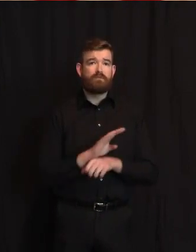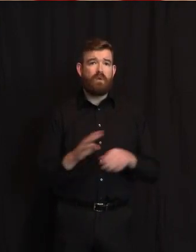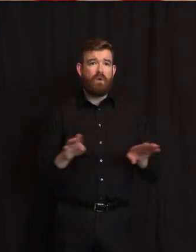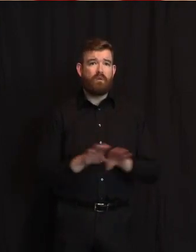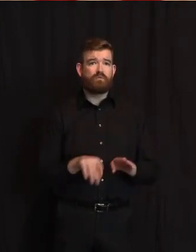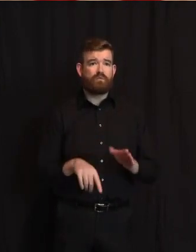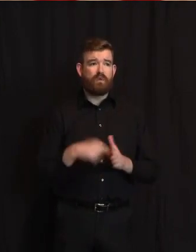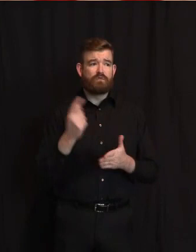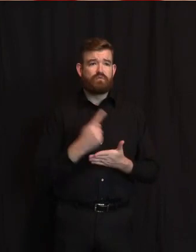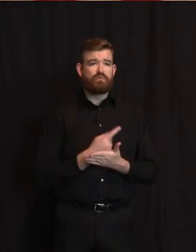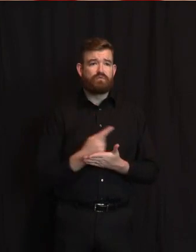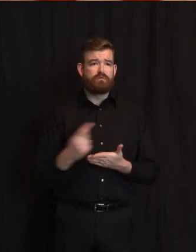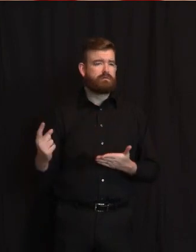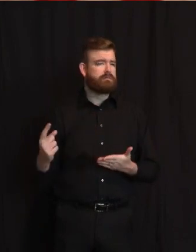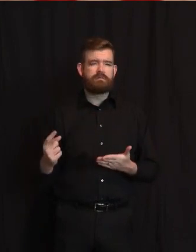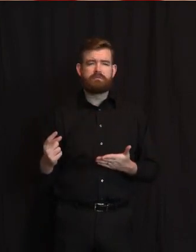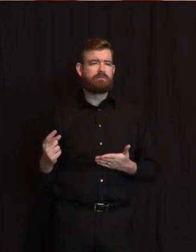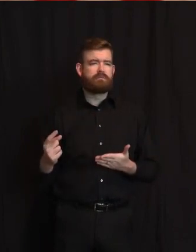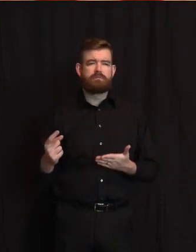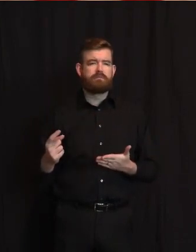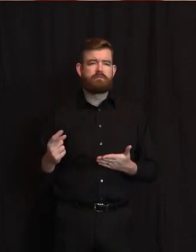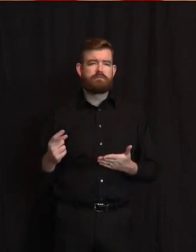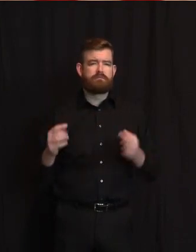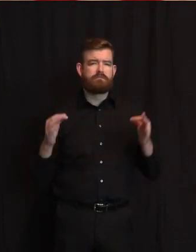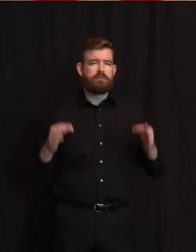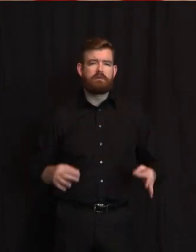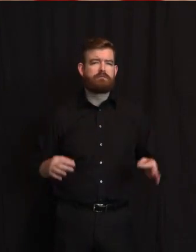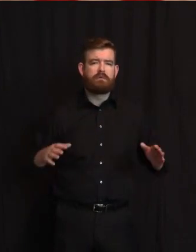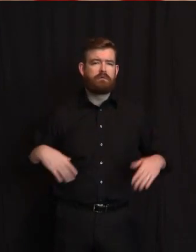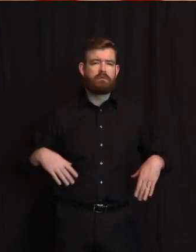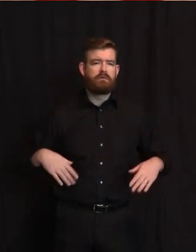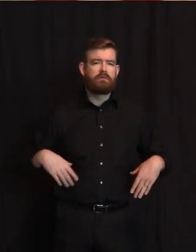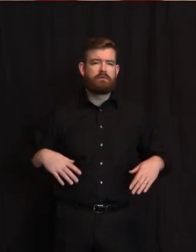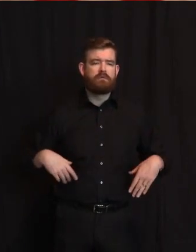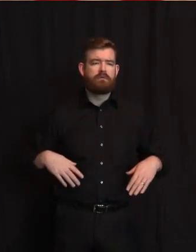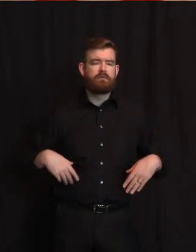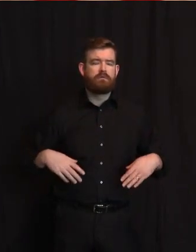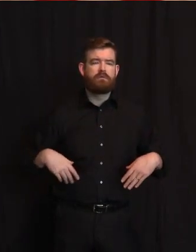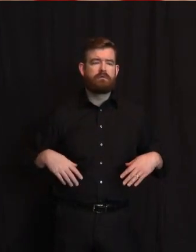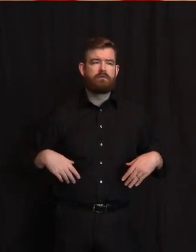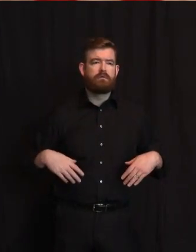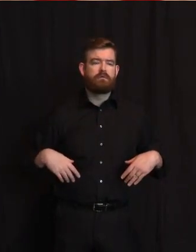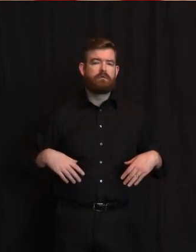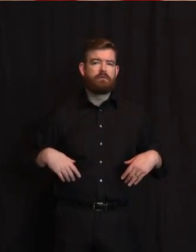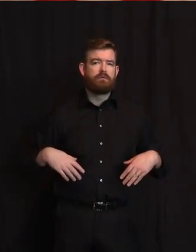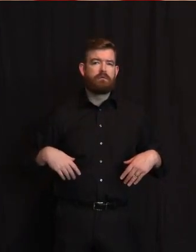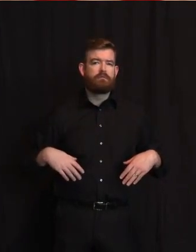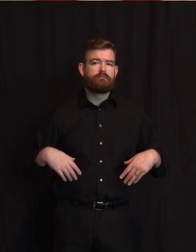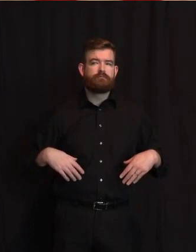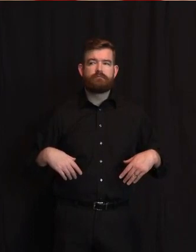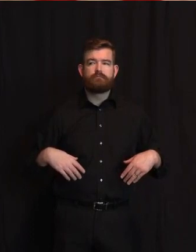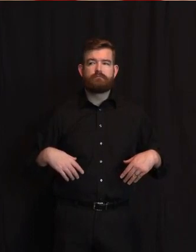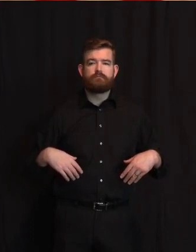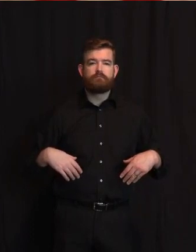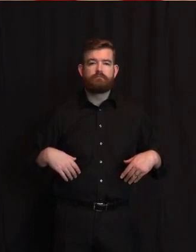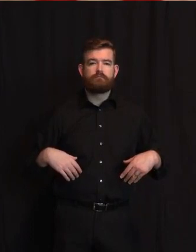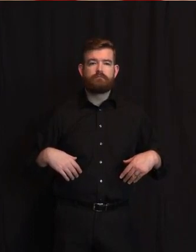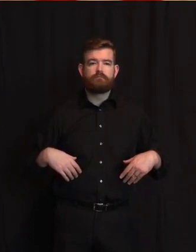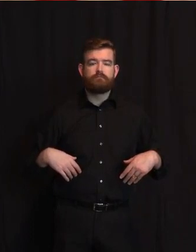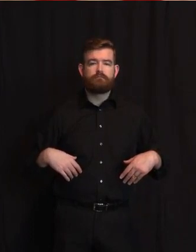week, and you've now heard us sort of, again, ratchet up or ratchet down, I guess is a better way to put